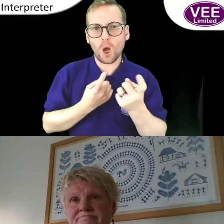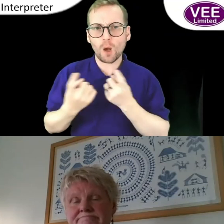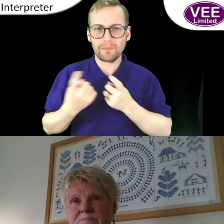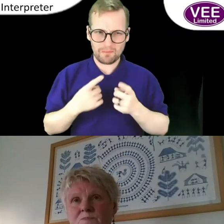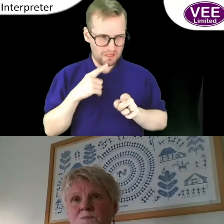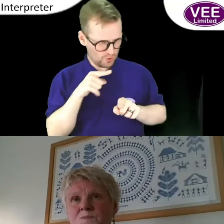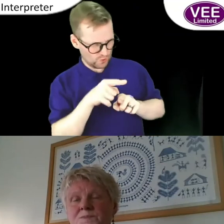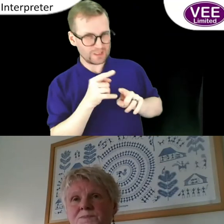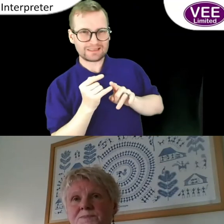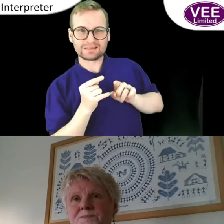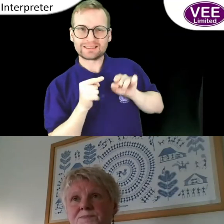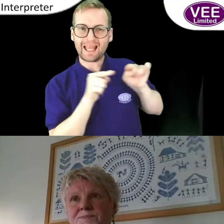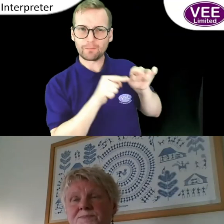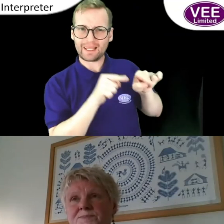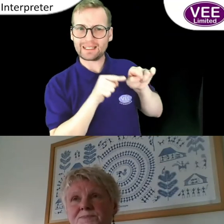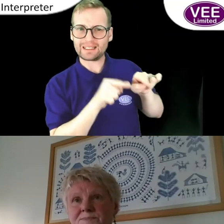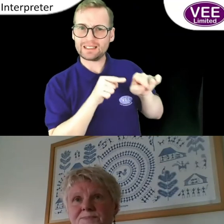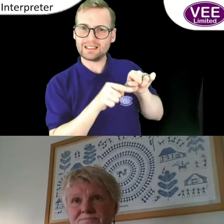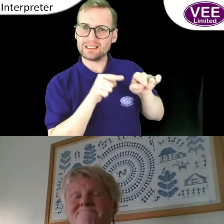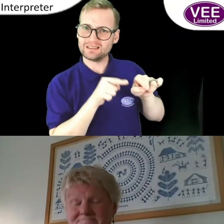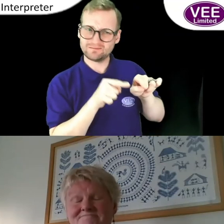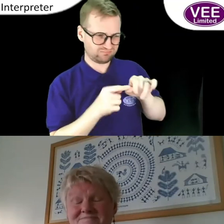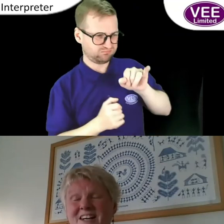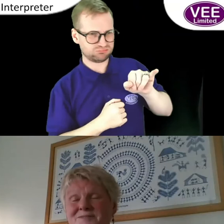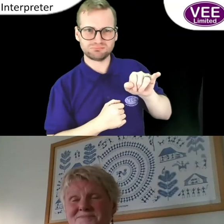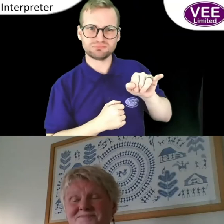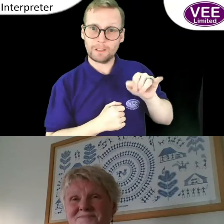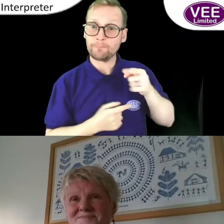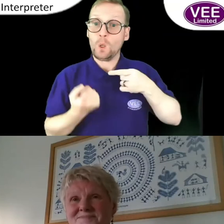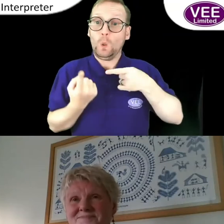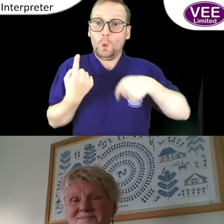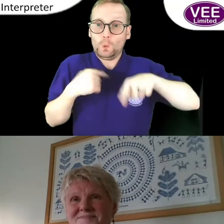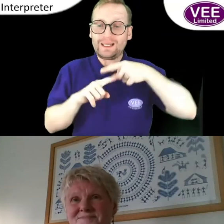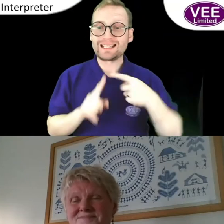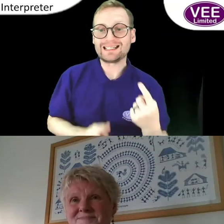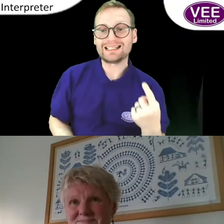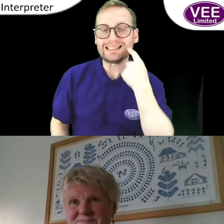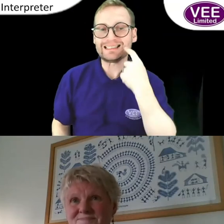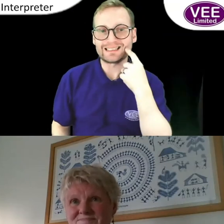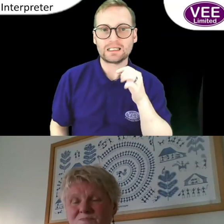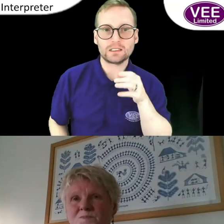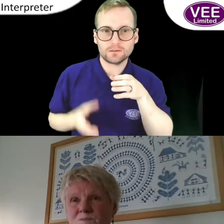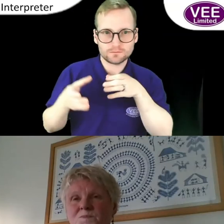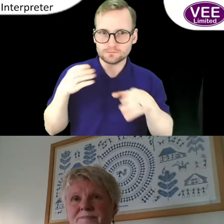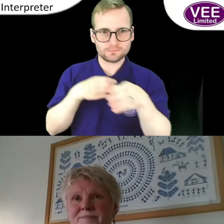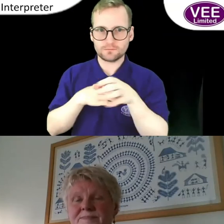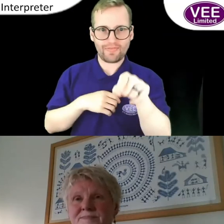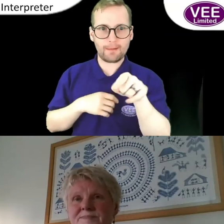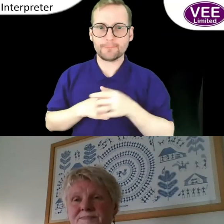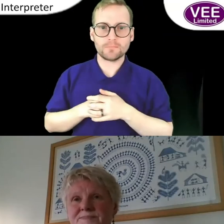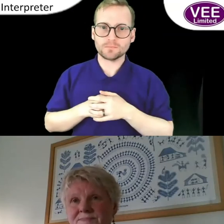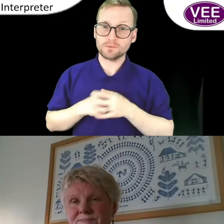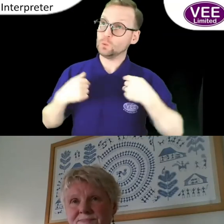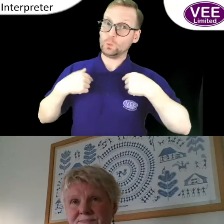enemies. They are us. We could be easily in their place. We could be easily in